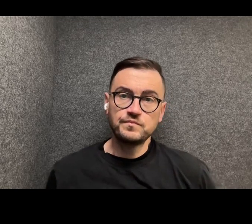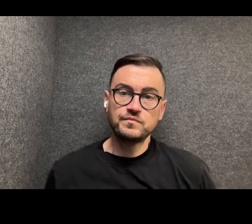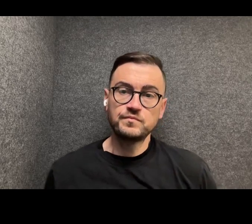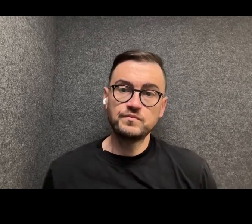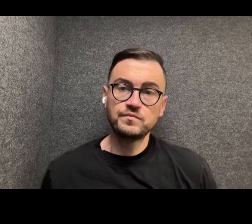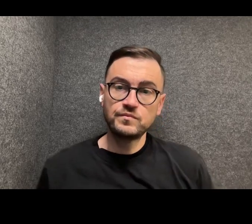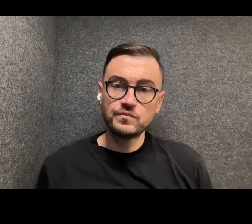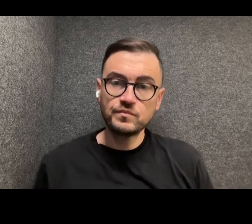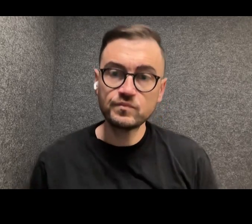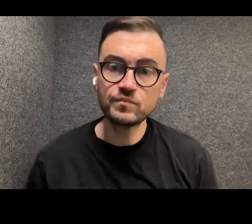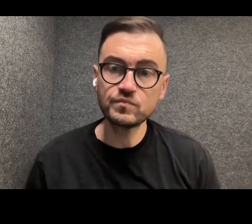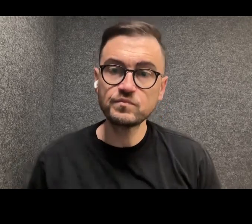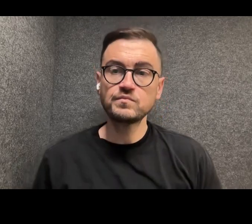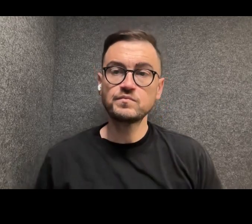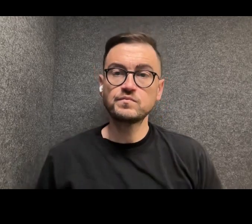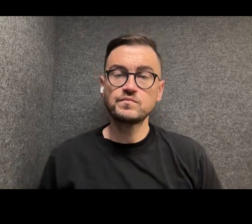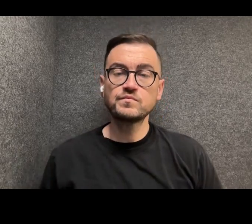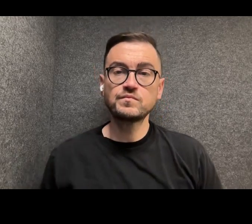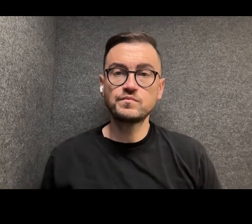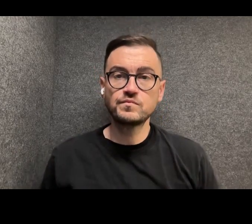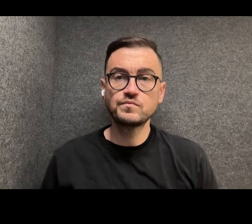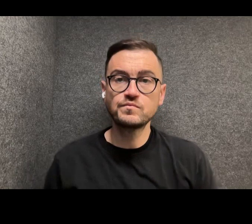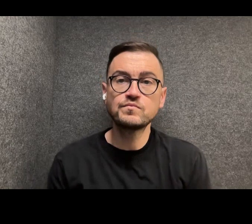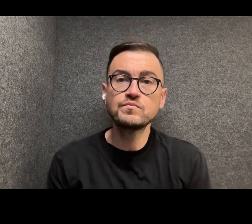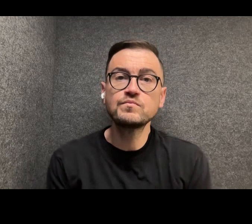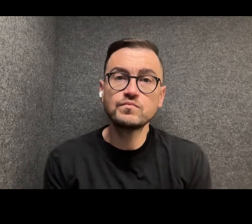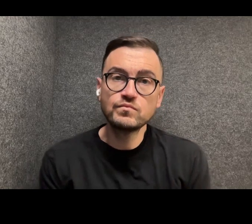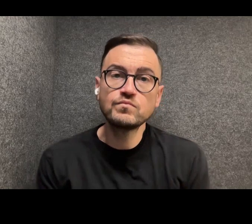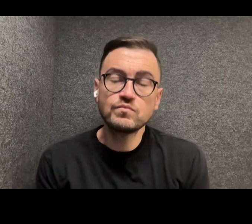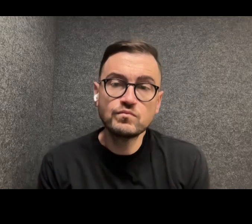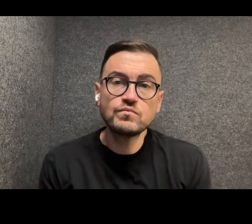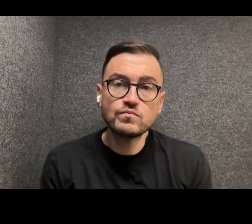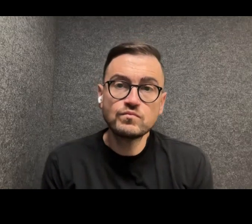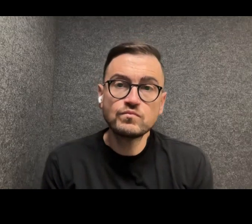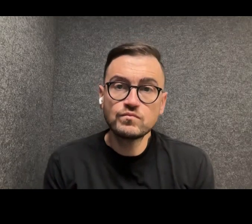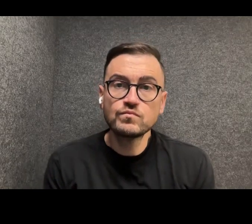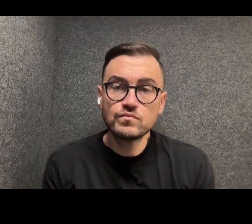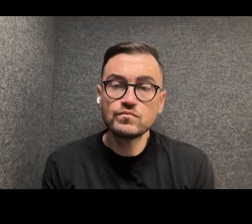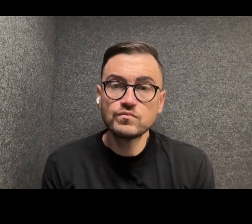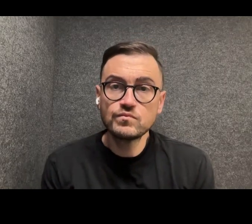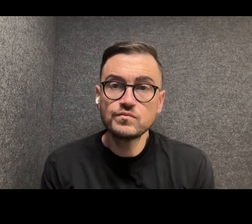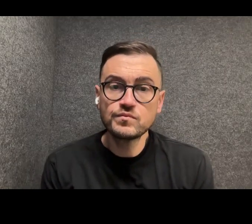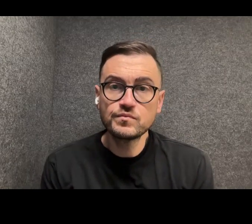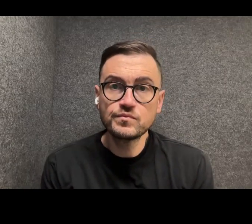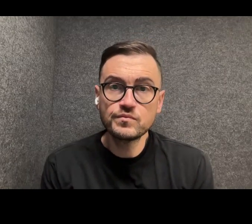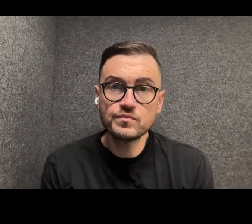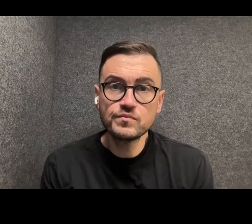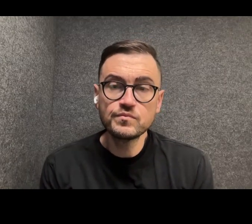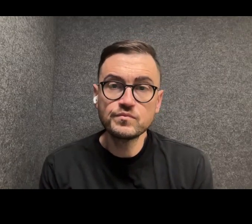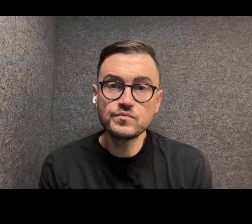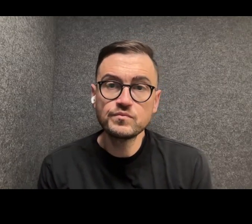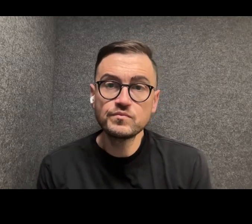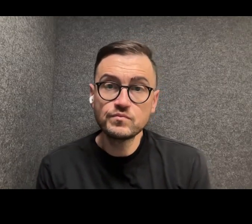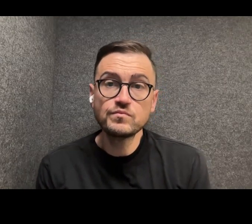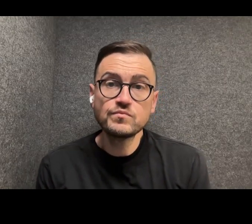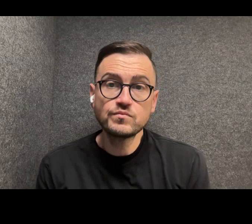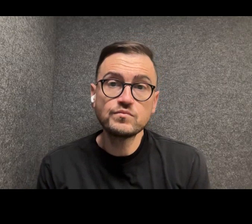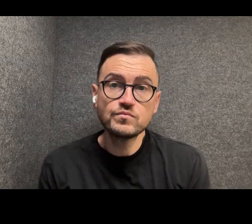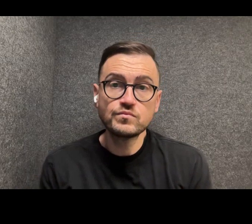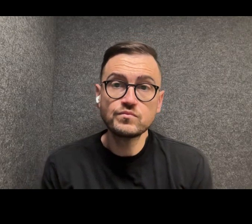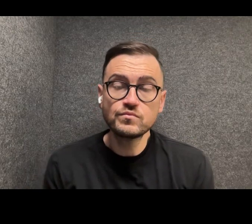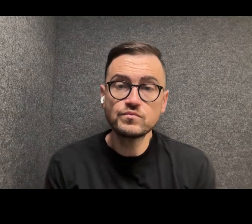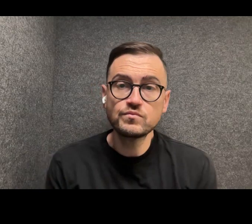my multi-stakeholder board, which includes payers. So I'm happy to share that with anybody. Charles, I can send